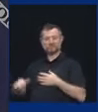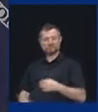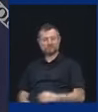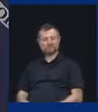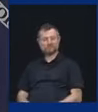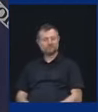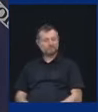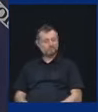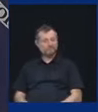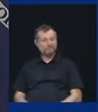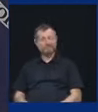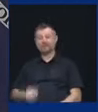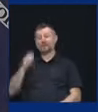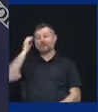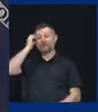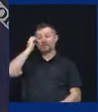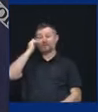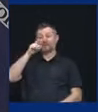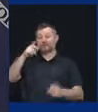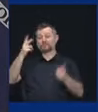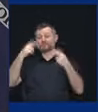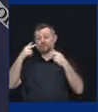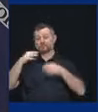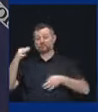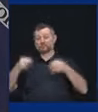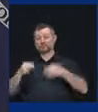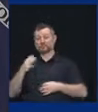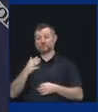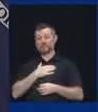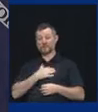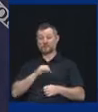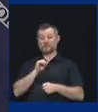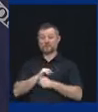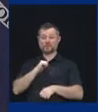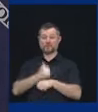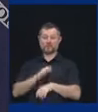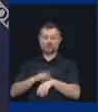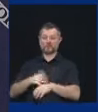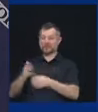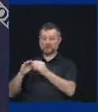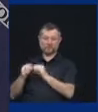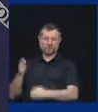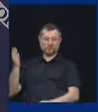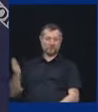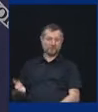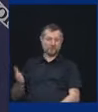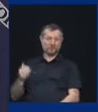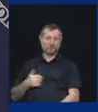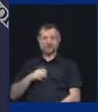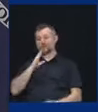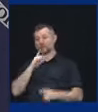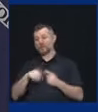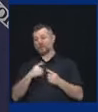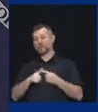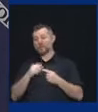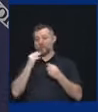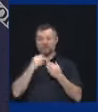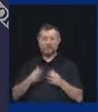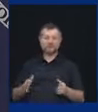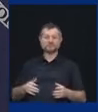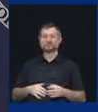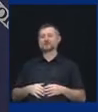Judge me on the fact. The crime statistics and homeless statistics and the reality of walking down a street in New